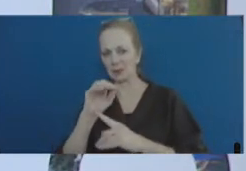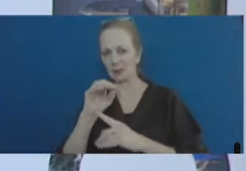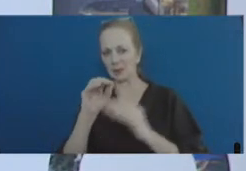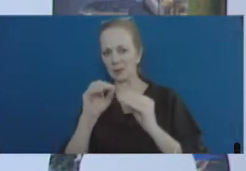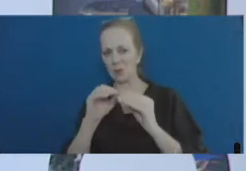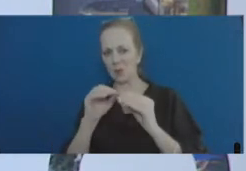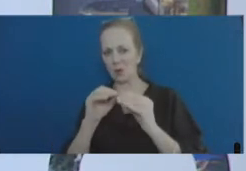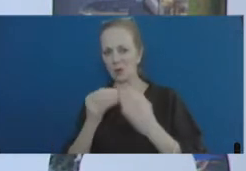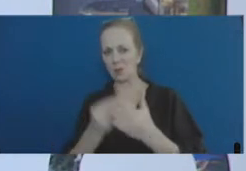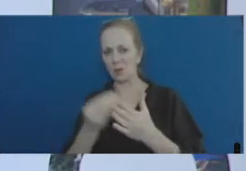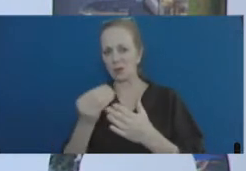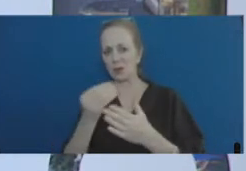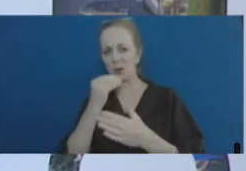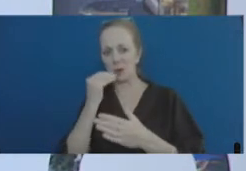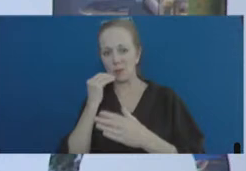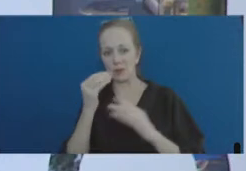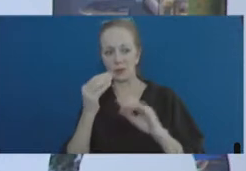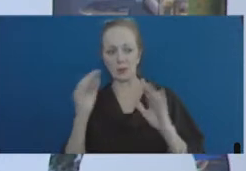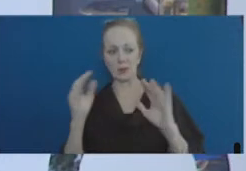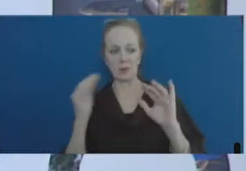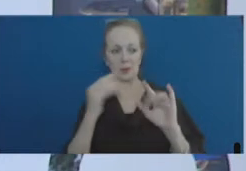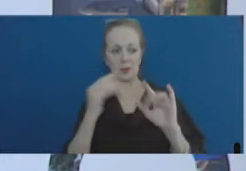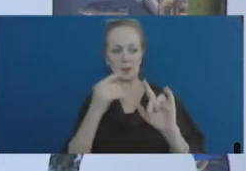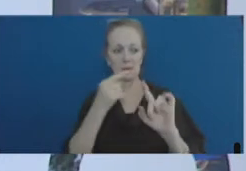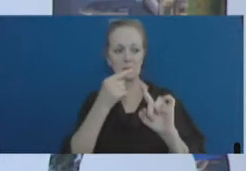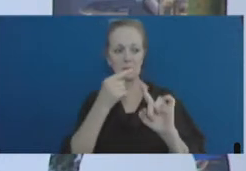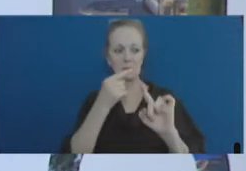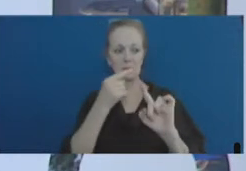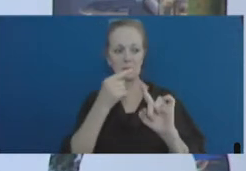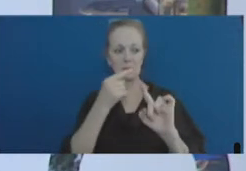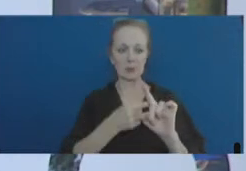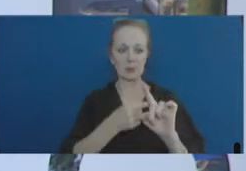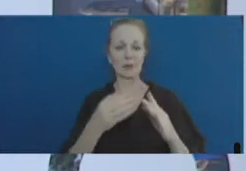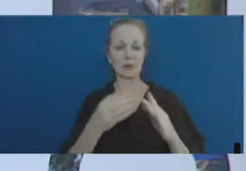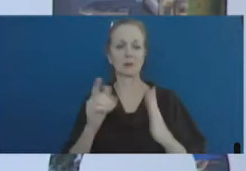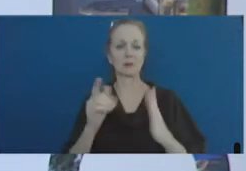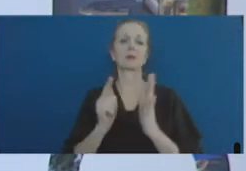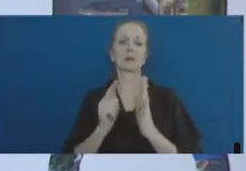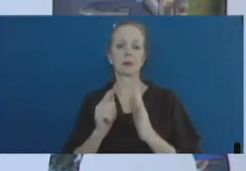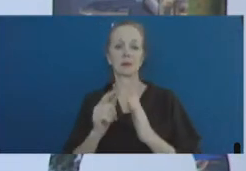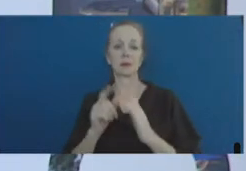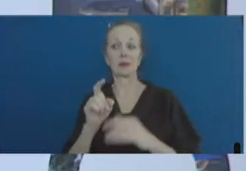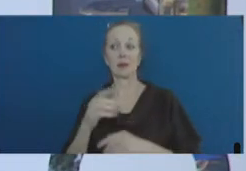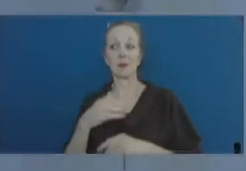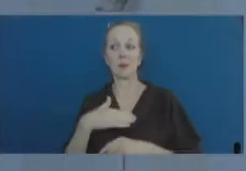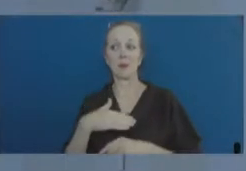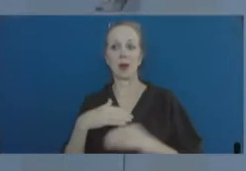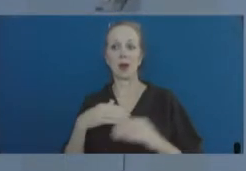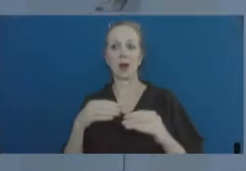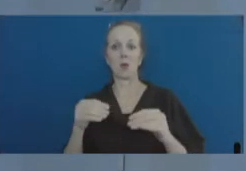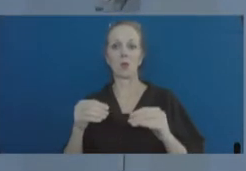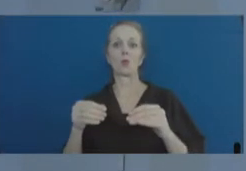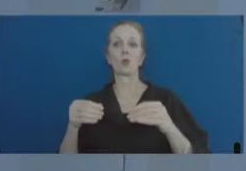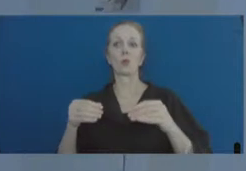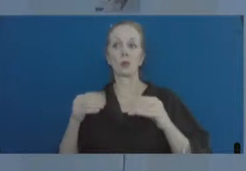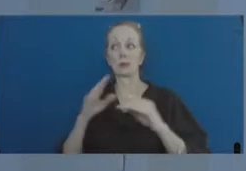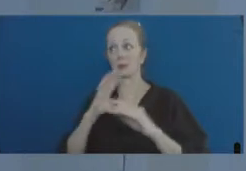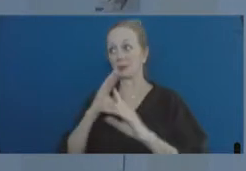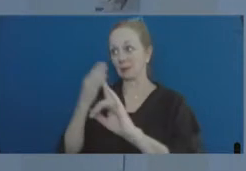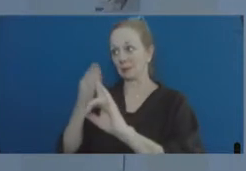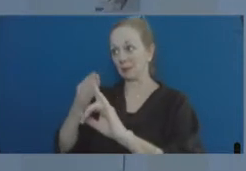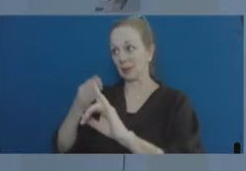purchase a home versus renting. So I think that's certainly prohibitive, which speaks to the need, in my opinion, for more ownership